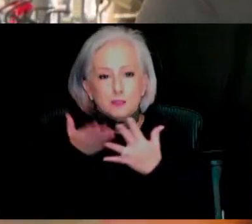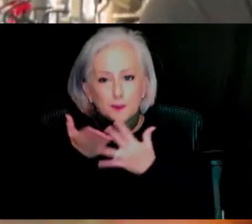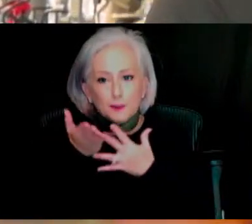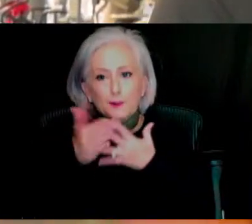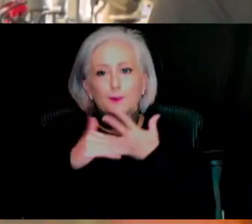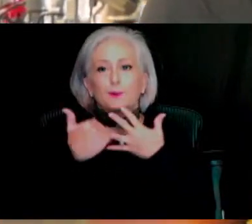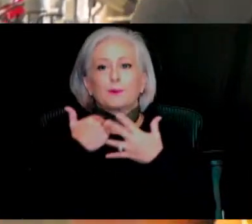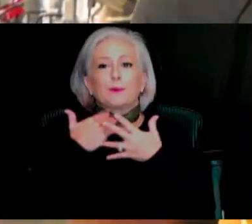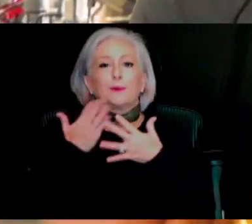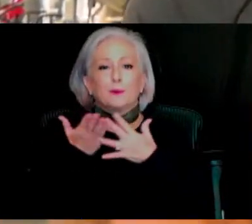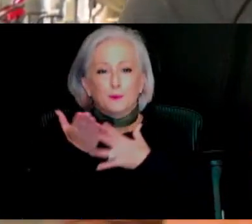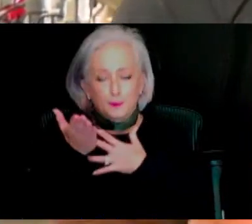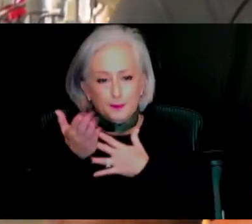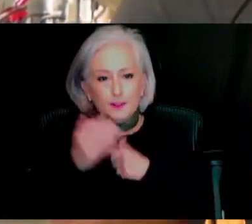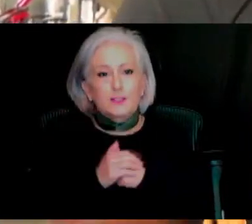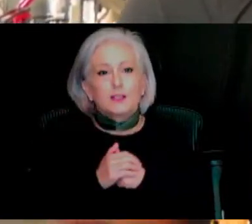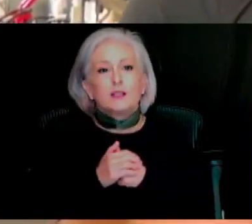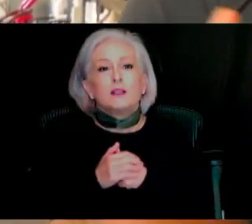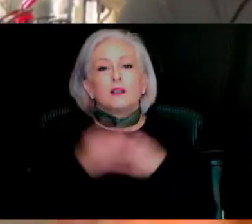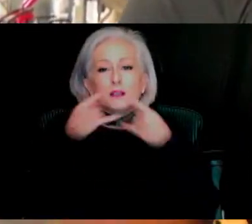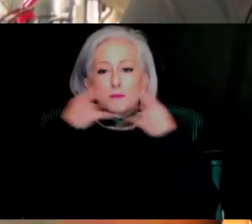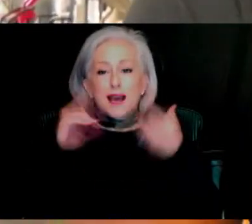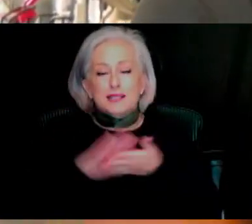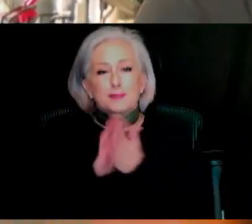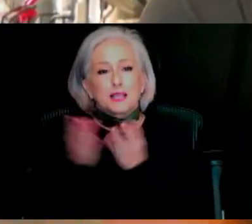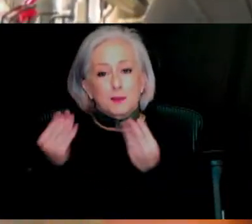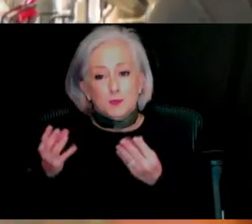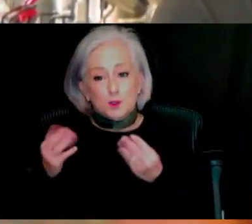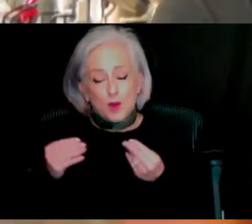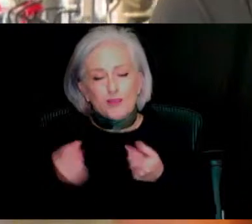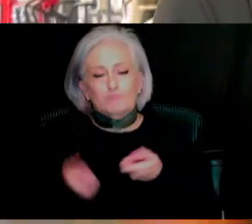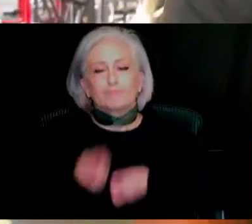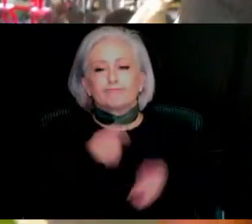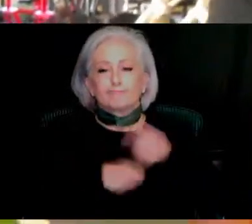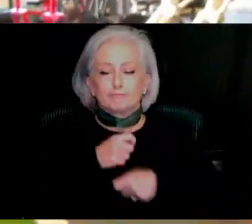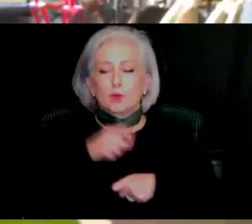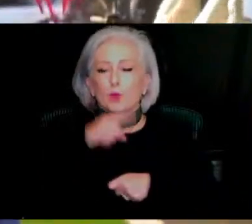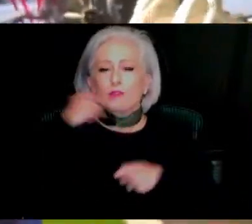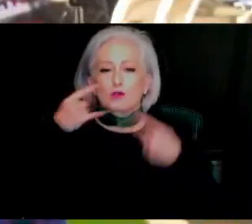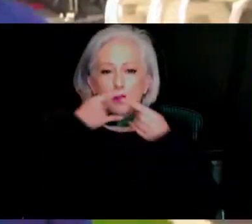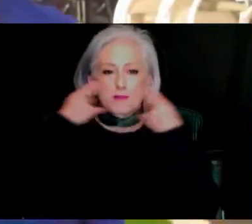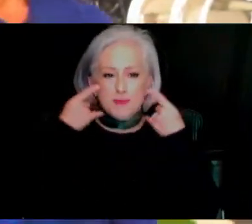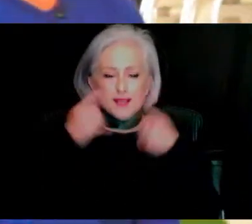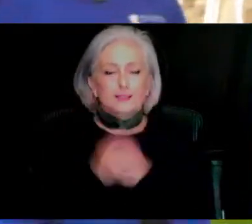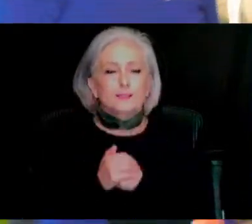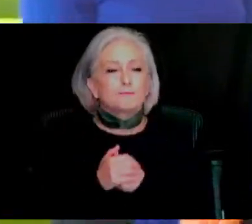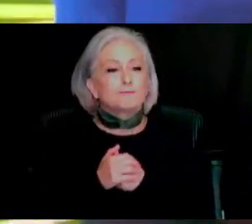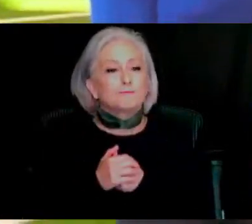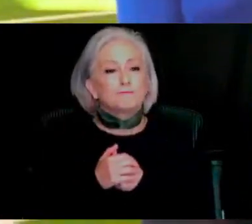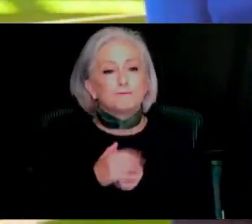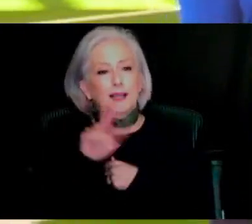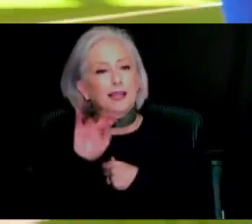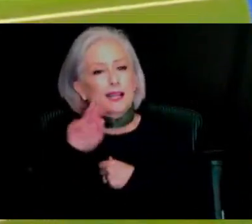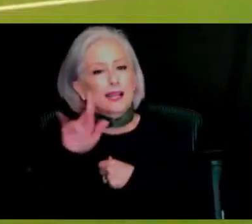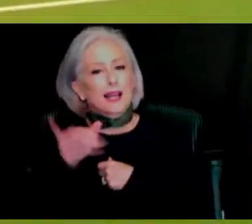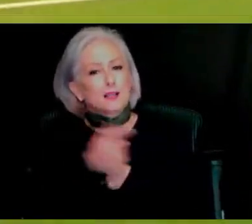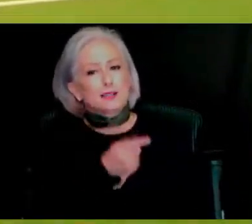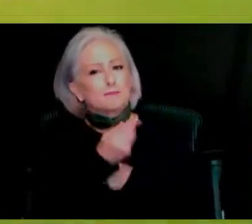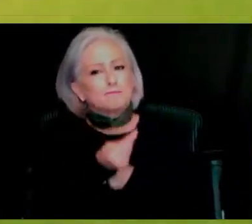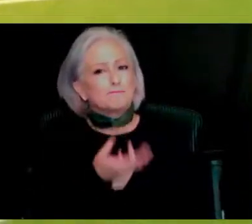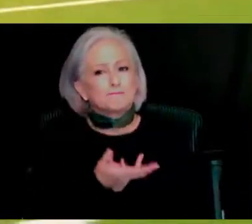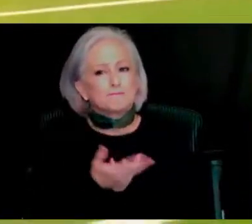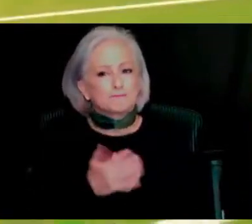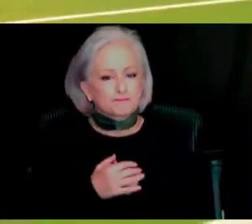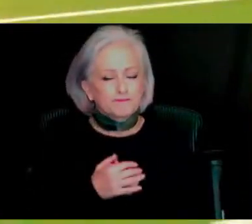mask starts to get saturated, switch it out with a dry mask and keep it rolling. Kelsey, what about you? What do you tell your clients when it comes to